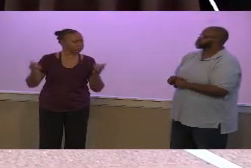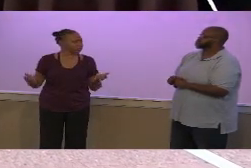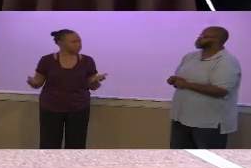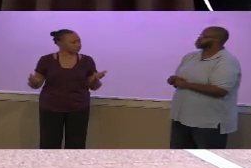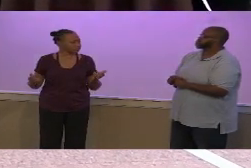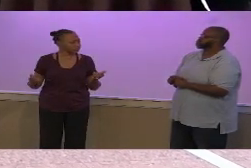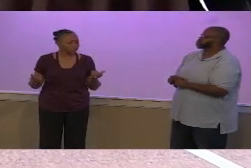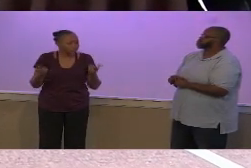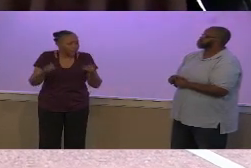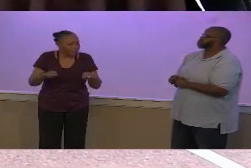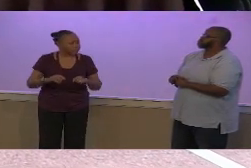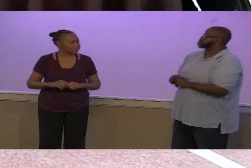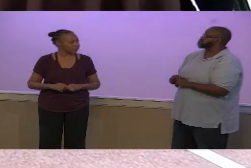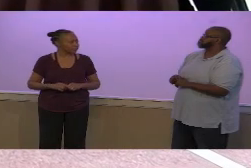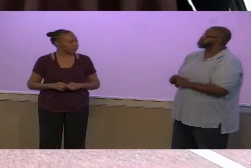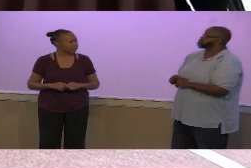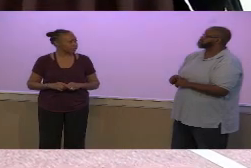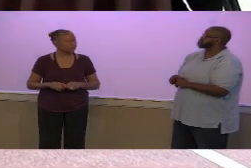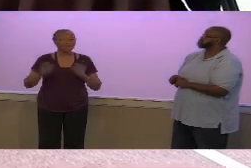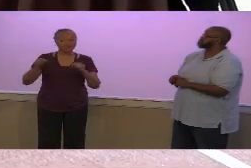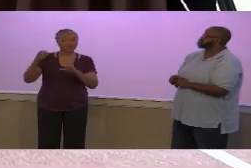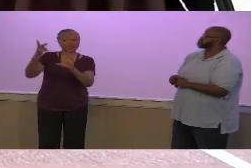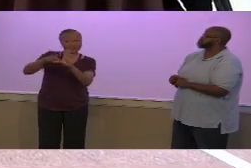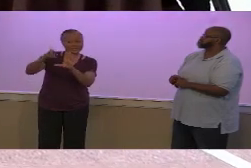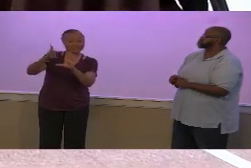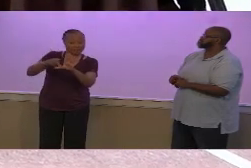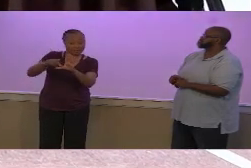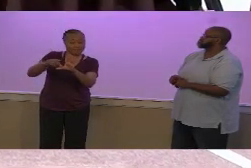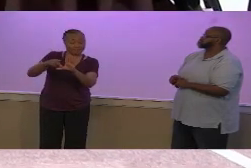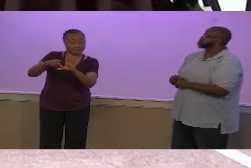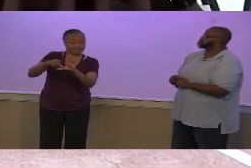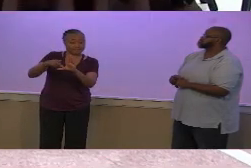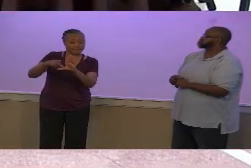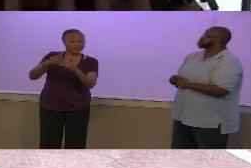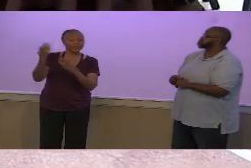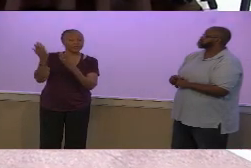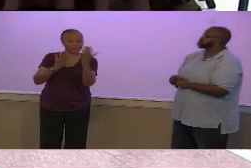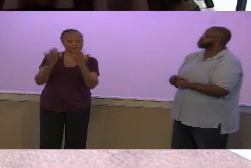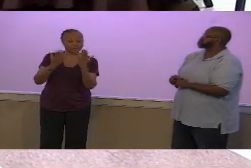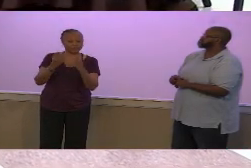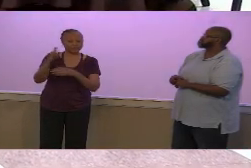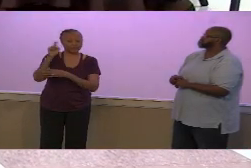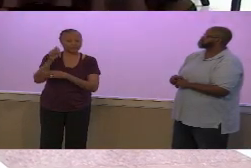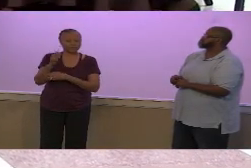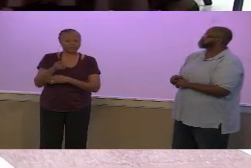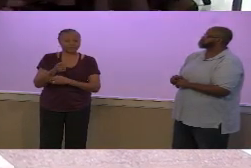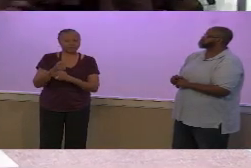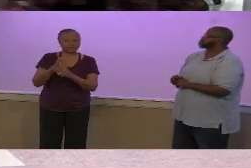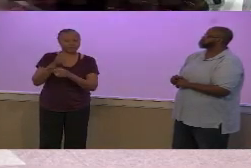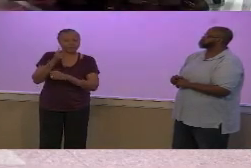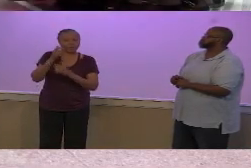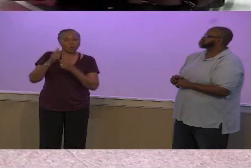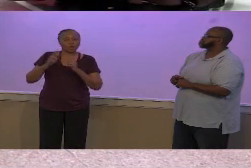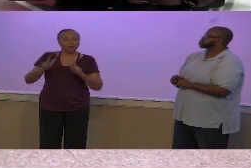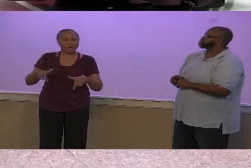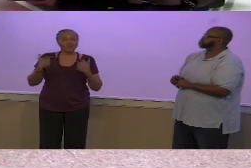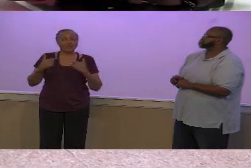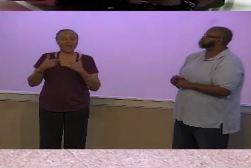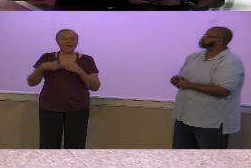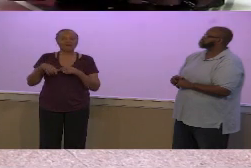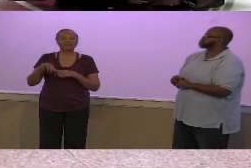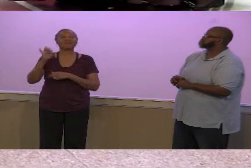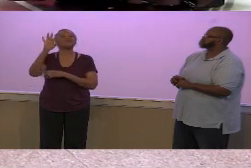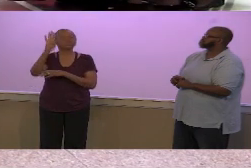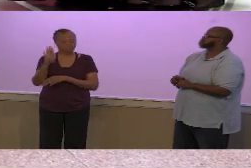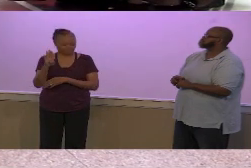still participate in the services by watching, as you always have been, on our live streaming sites. You know,